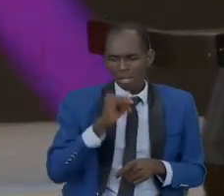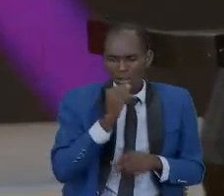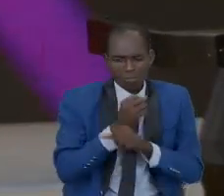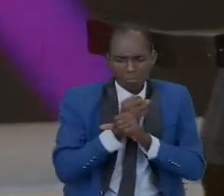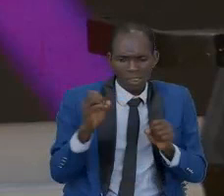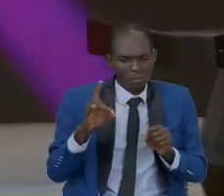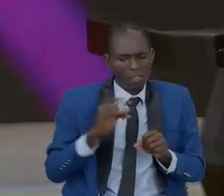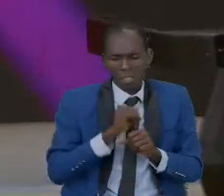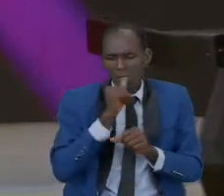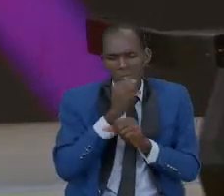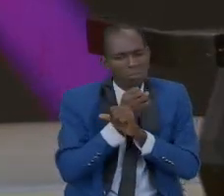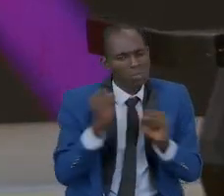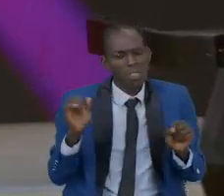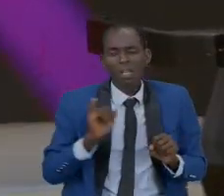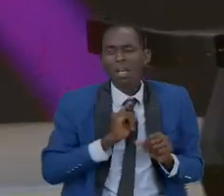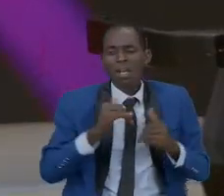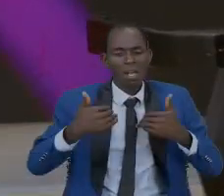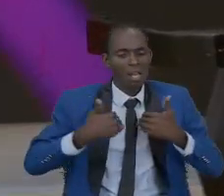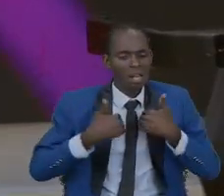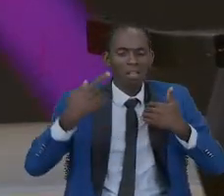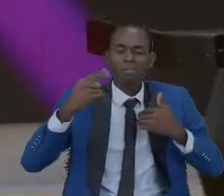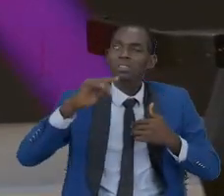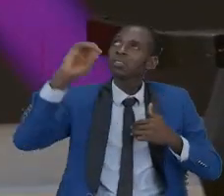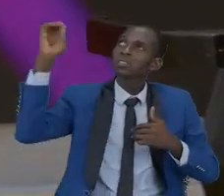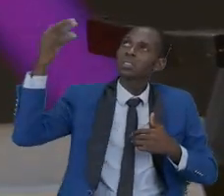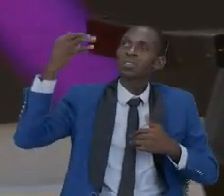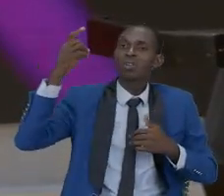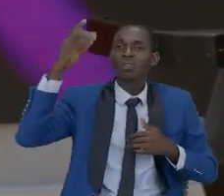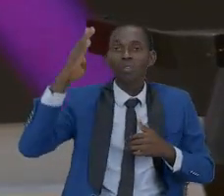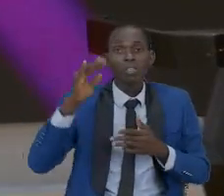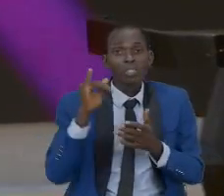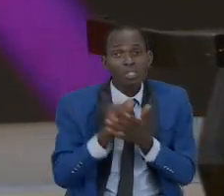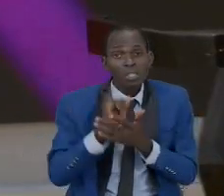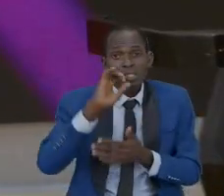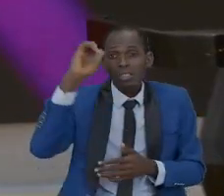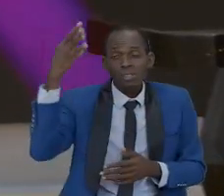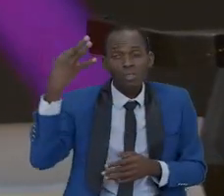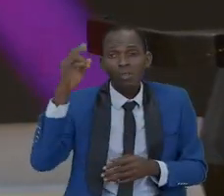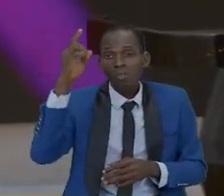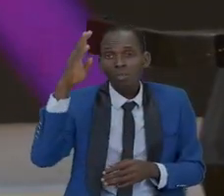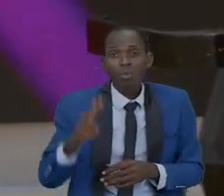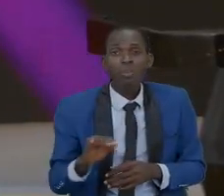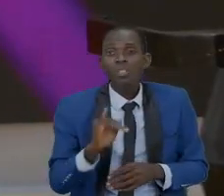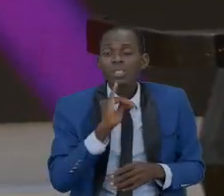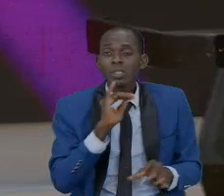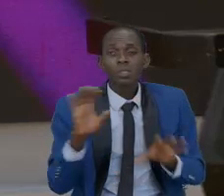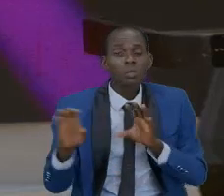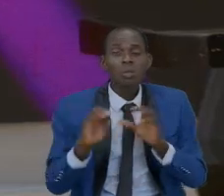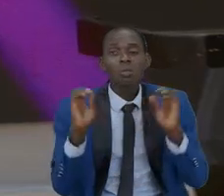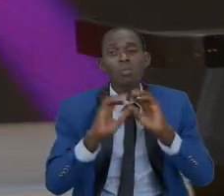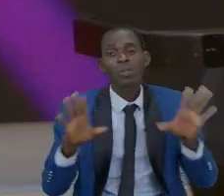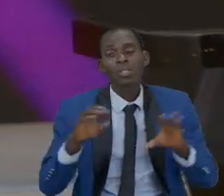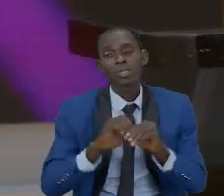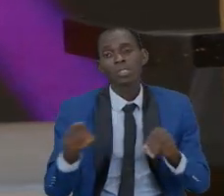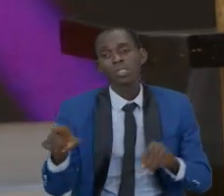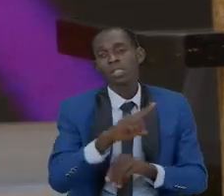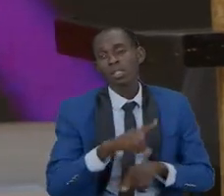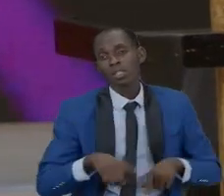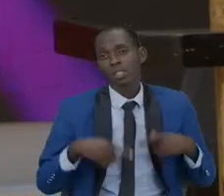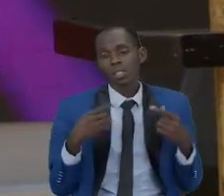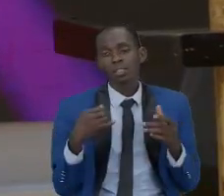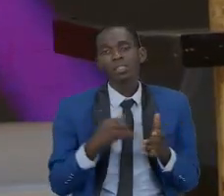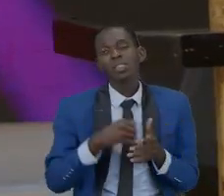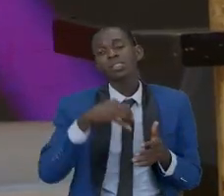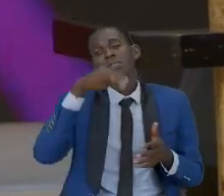I am saved I have the grace of God that grace of God is doing nothing in their life the frustrate